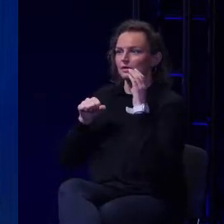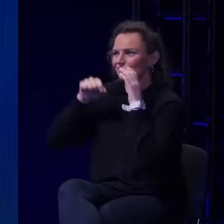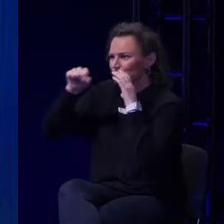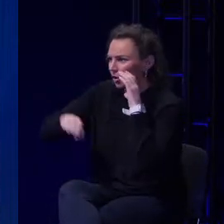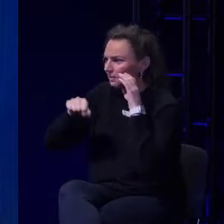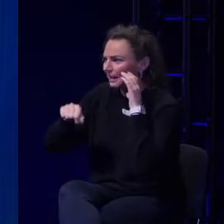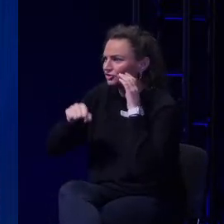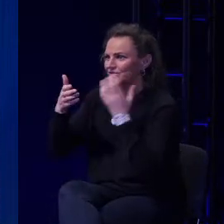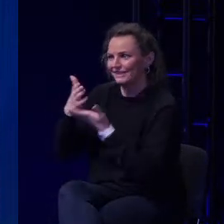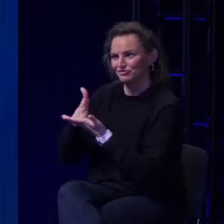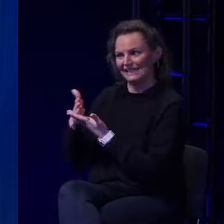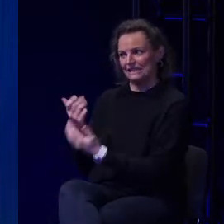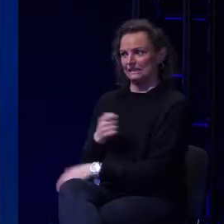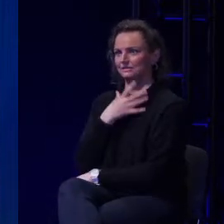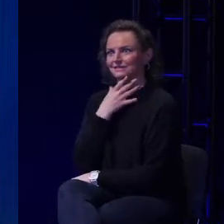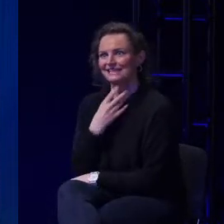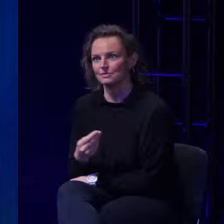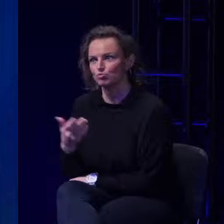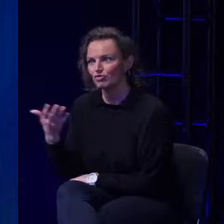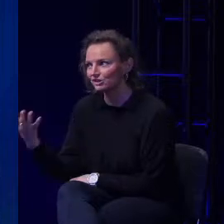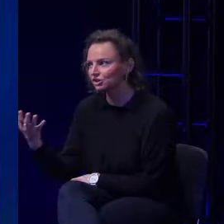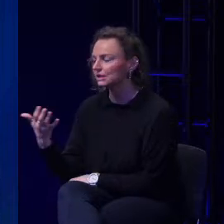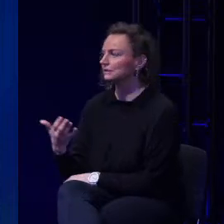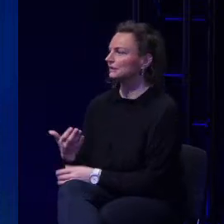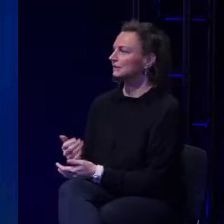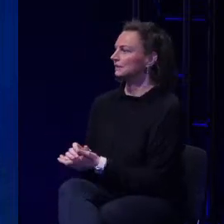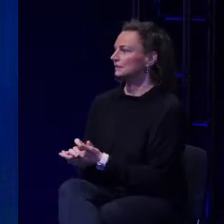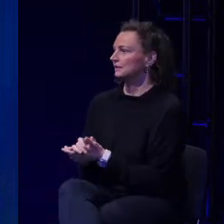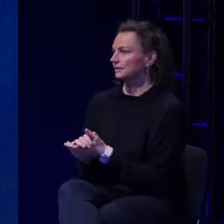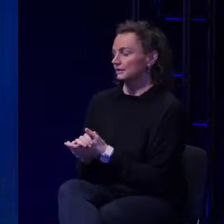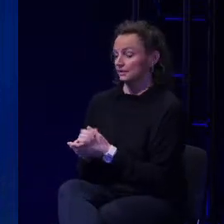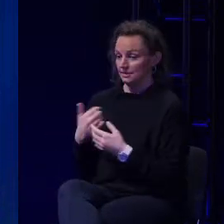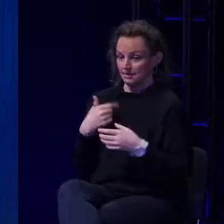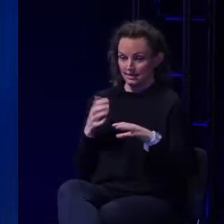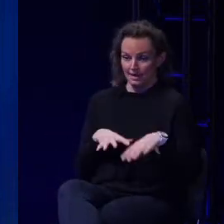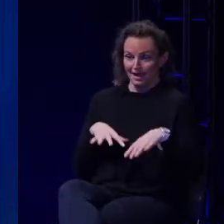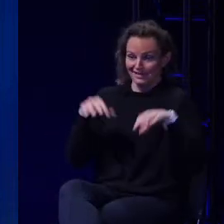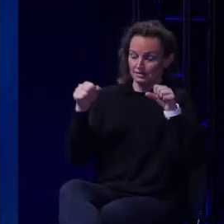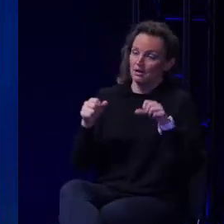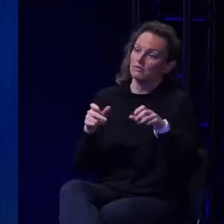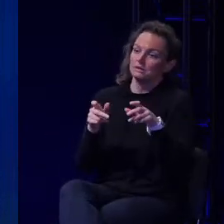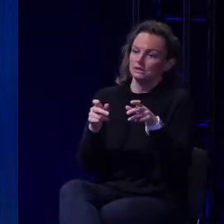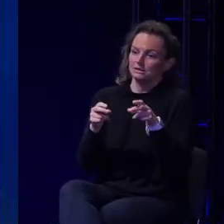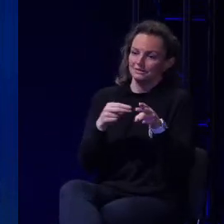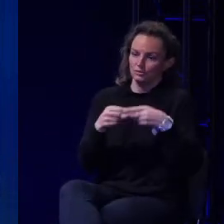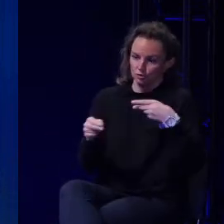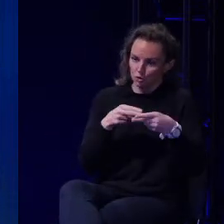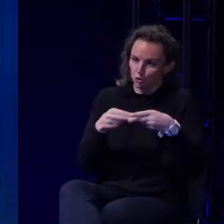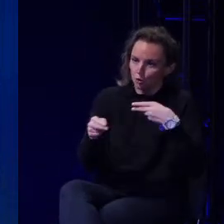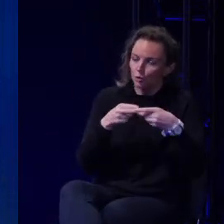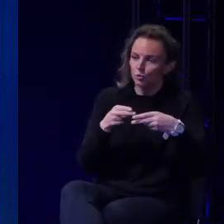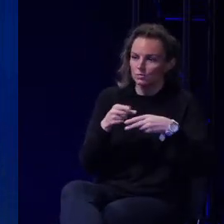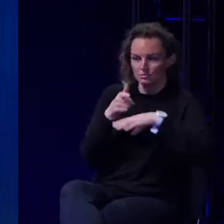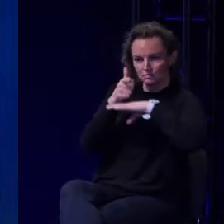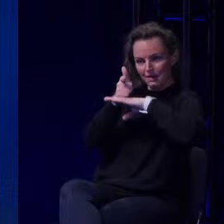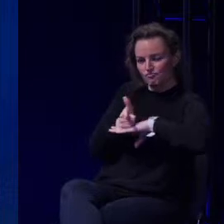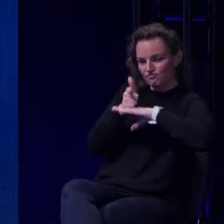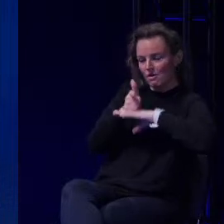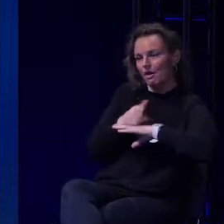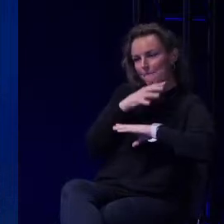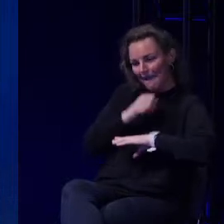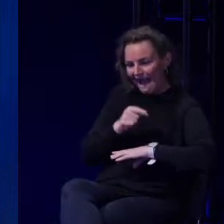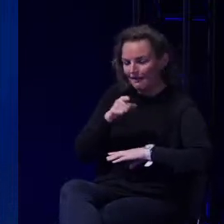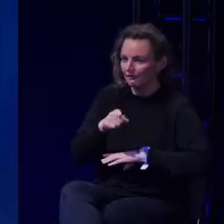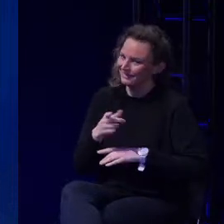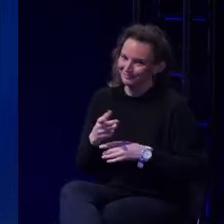desperation, as much as anything else. I'd started off as a news cameraman, which was not a choice. That was desperation as